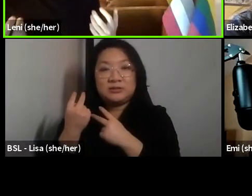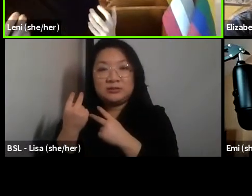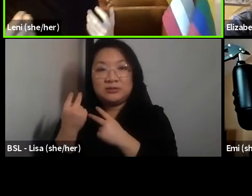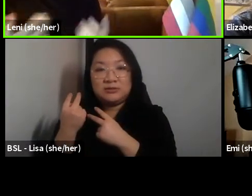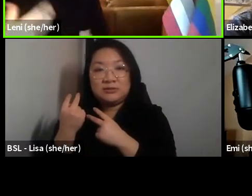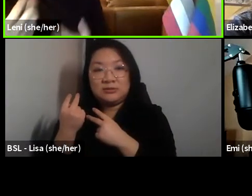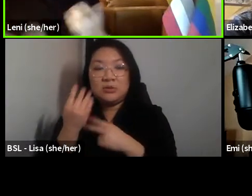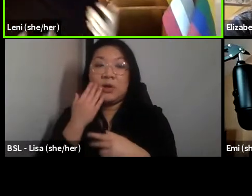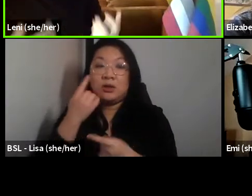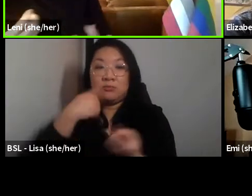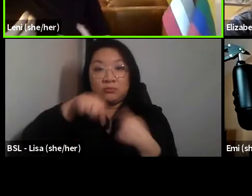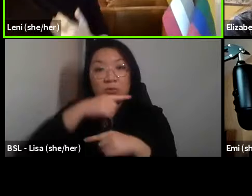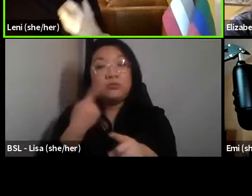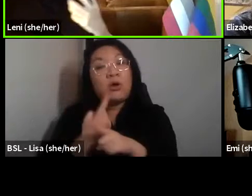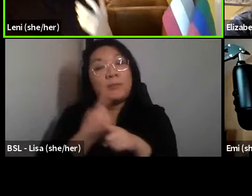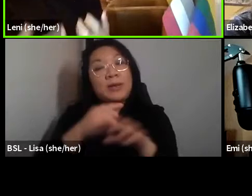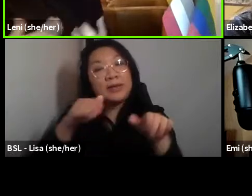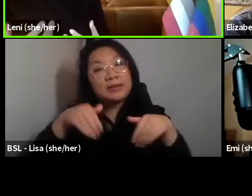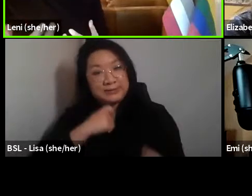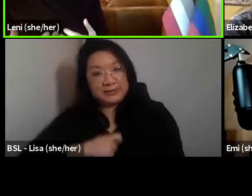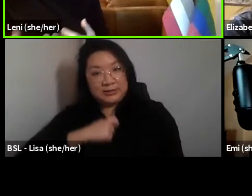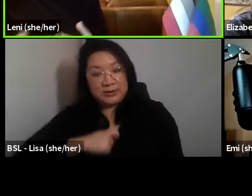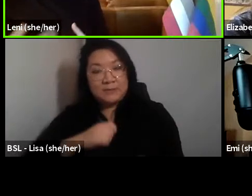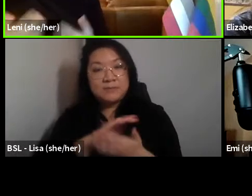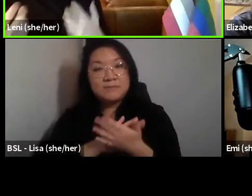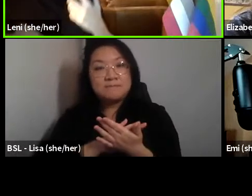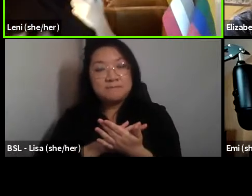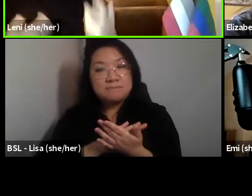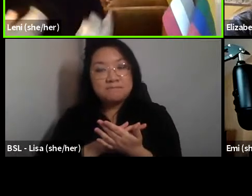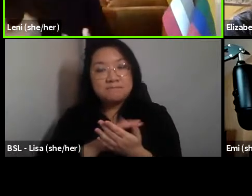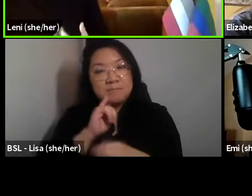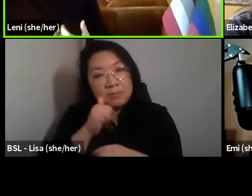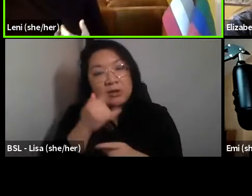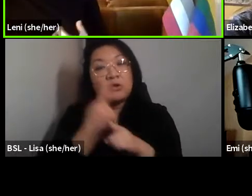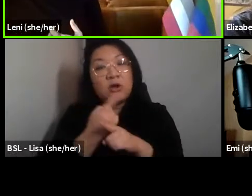we're talking about asexual identities, we may well be talking about